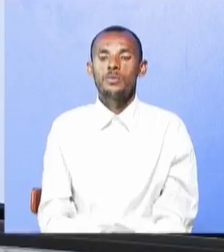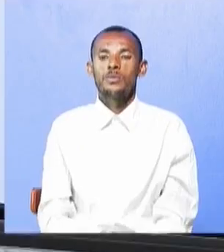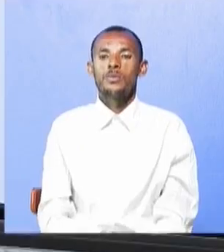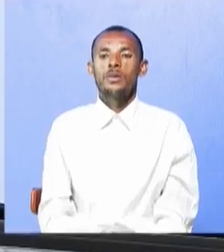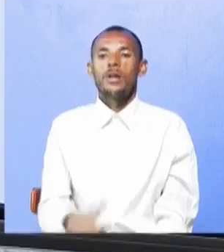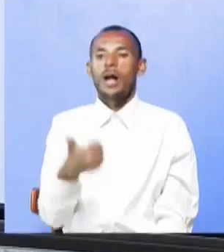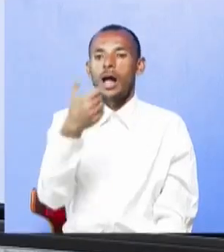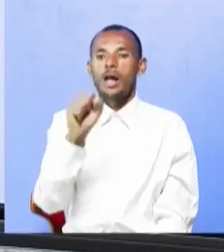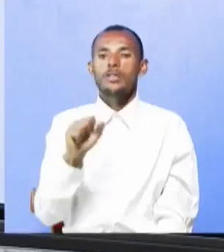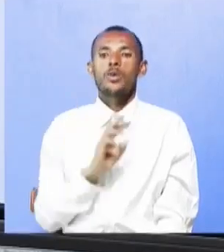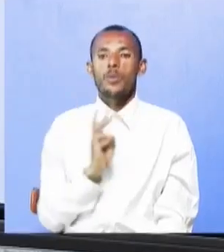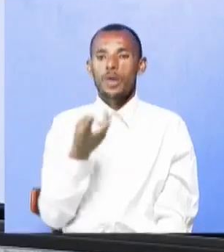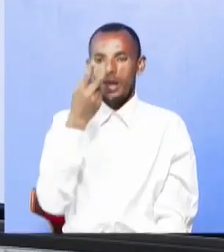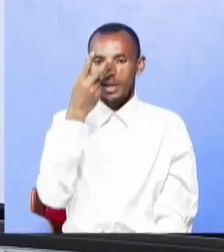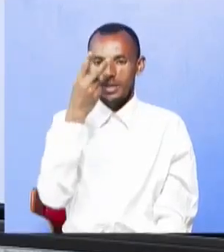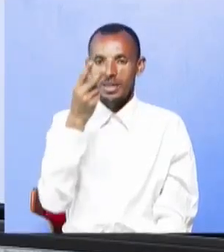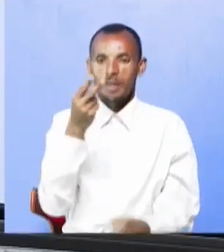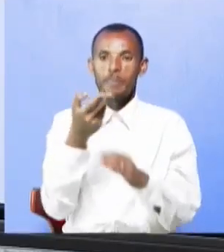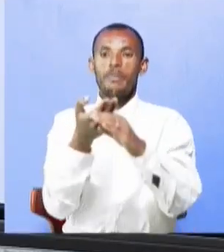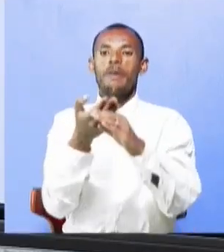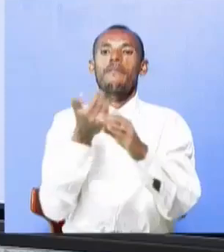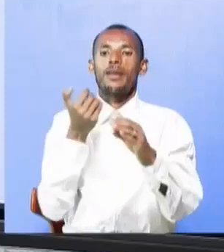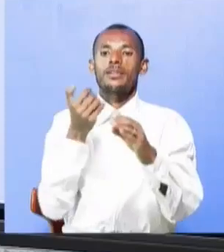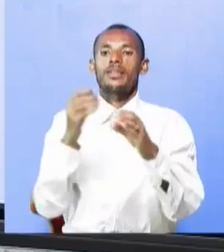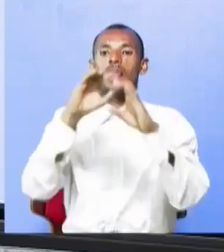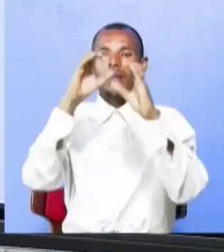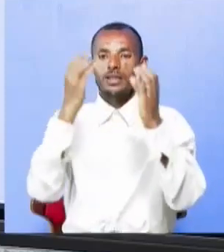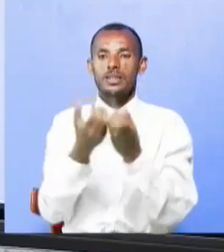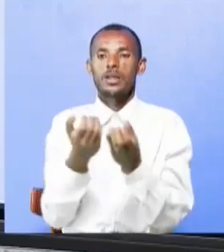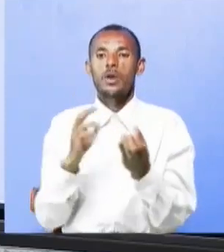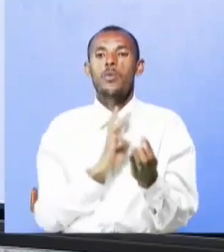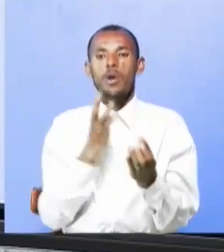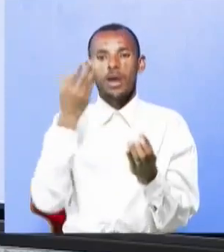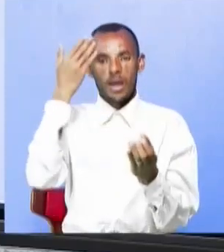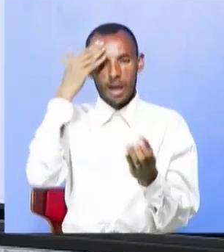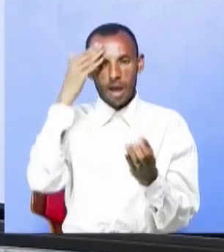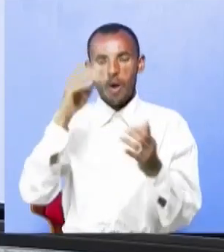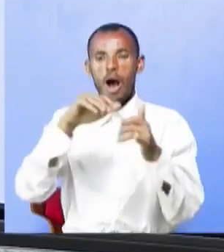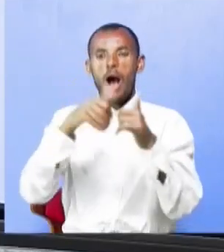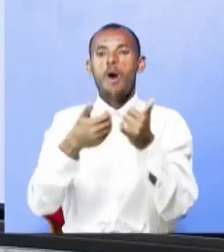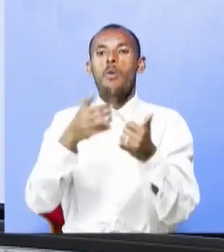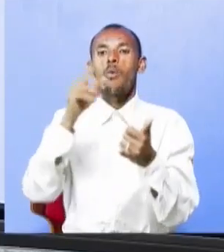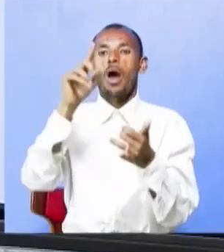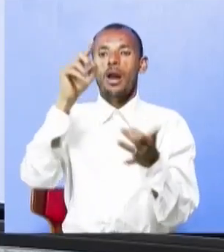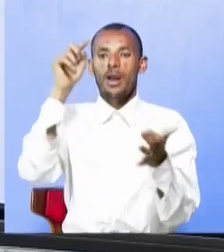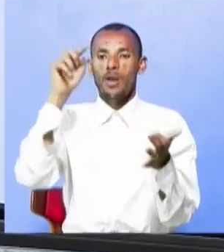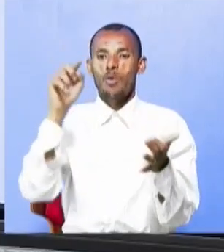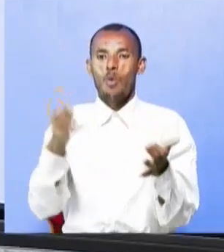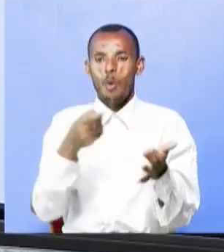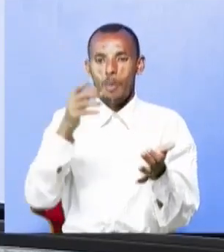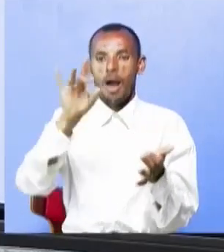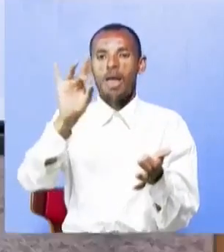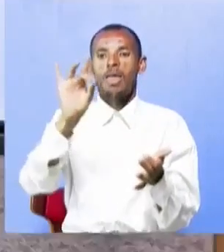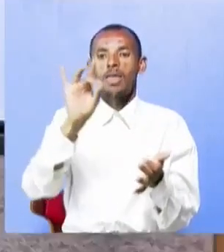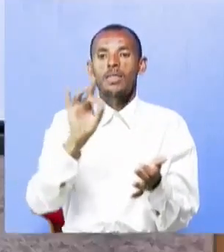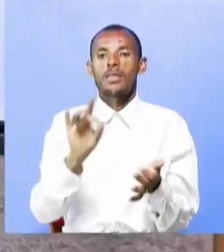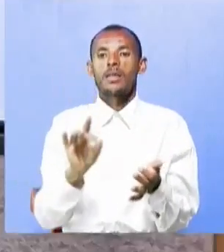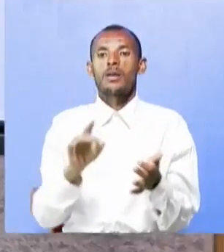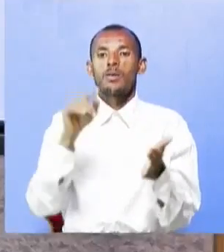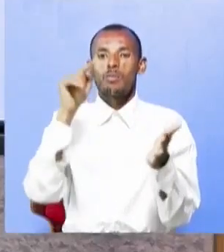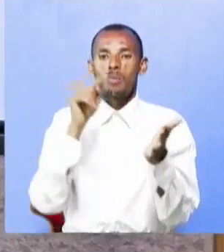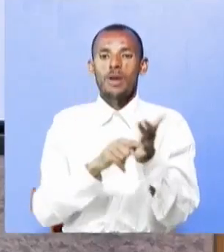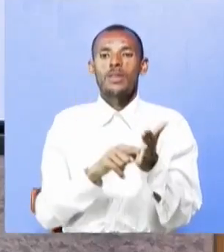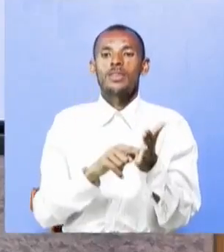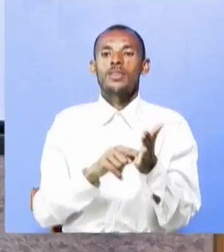as we have seen in our previous lesson, we know how 1, 8 is pointed